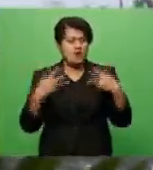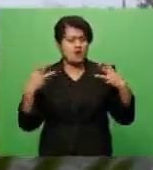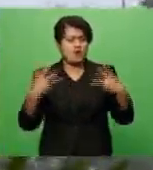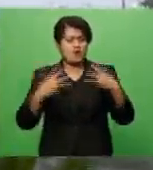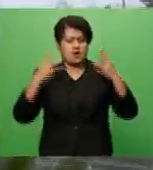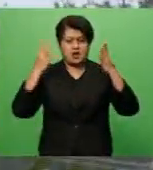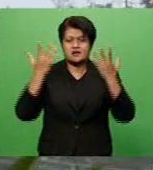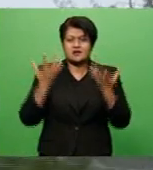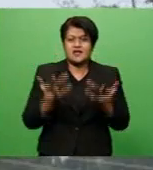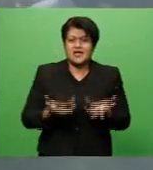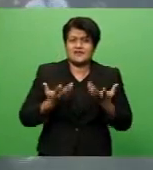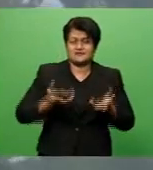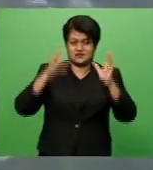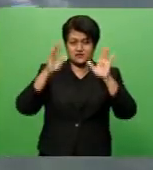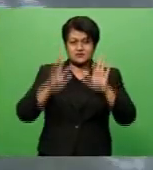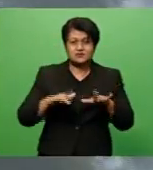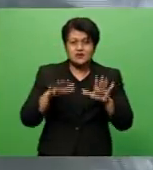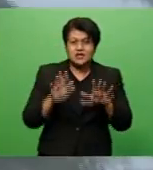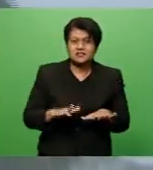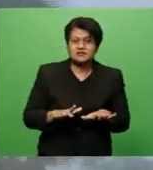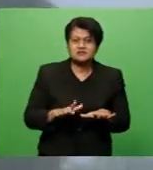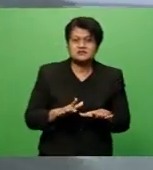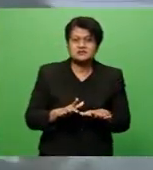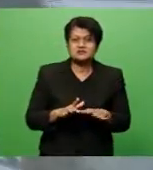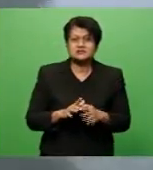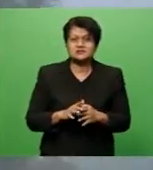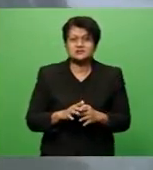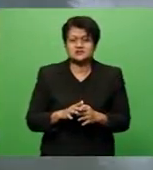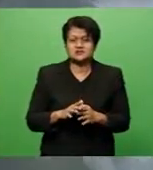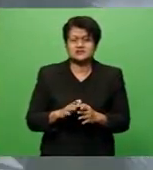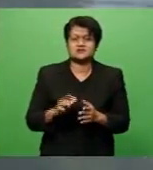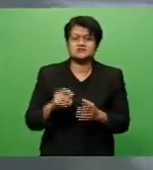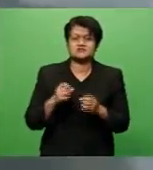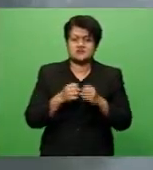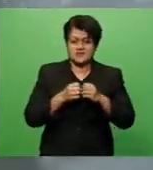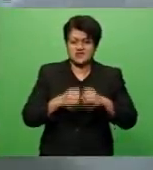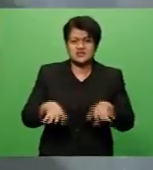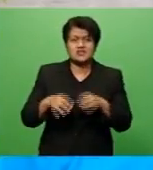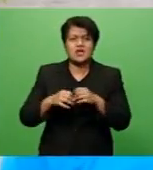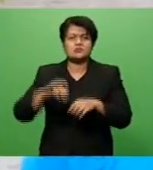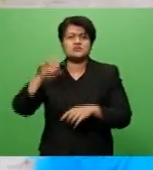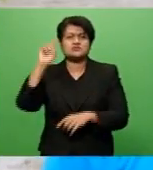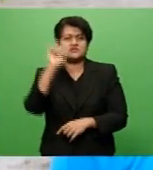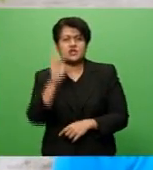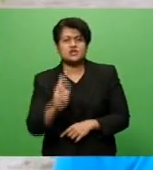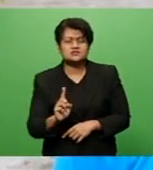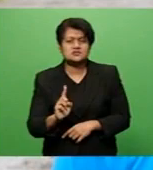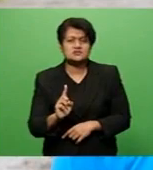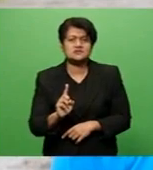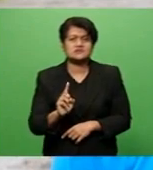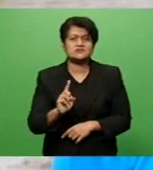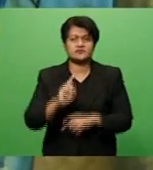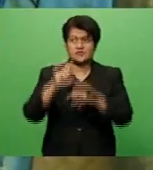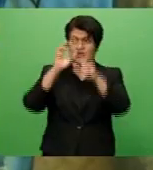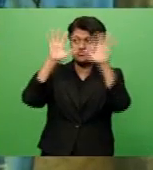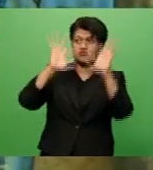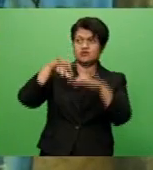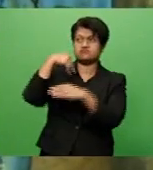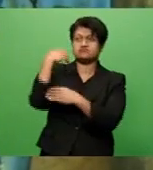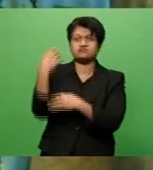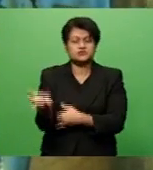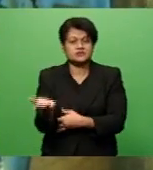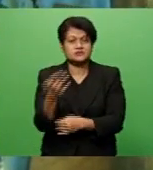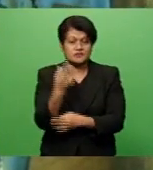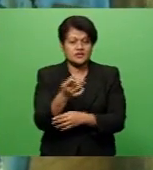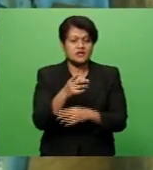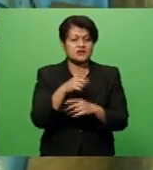rain, and this is good damage our power line. The tree fell down there. The residents